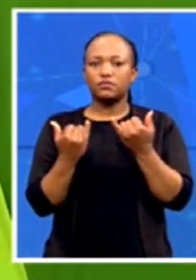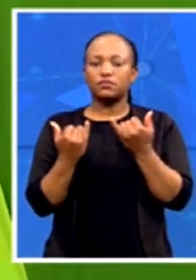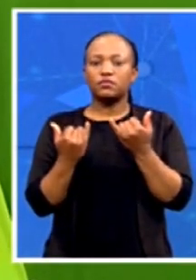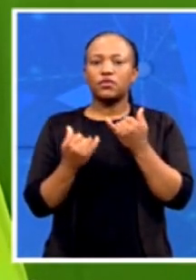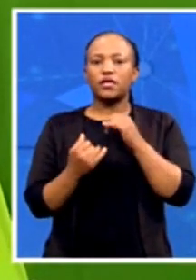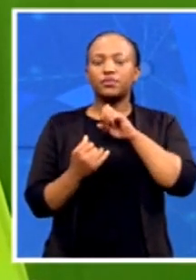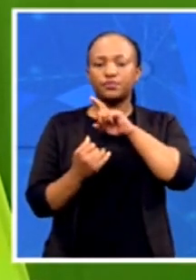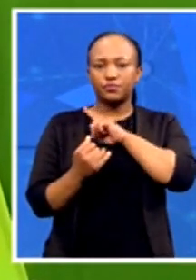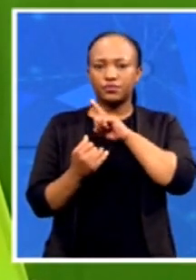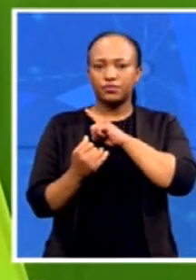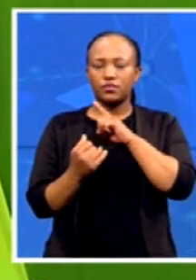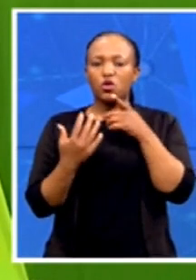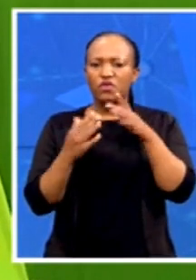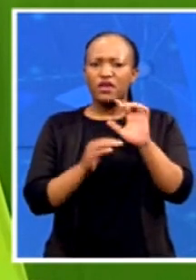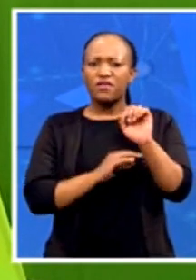instead of